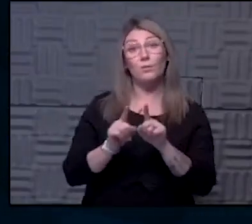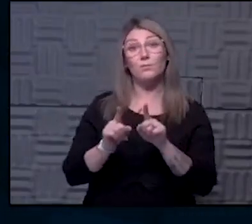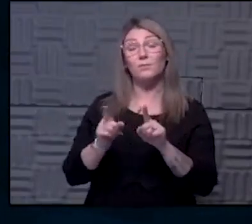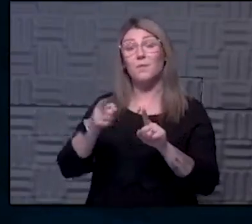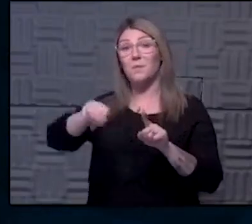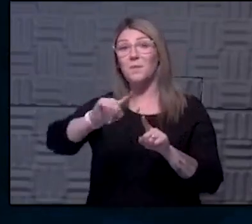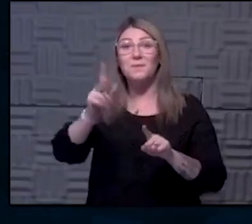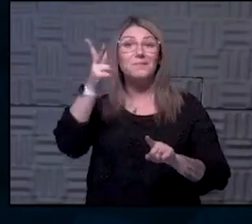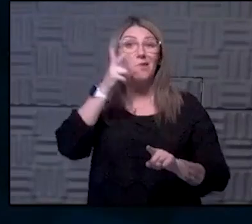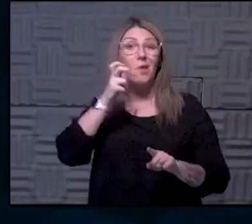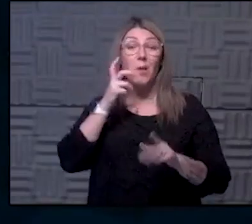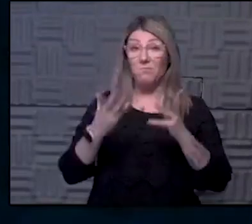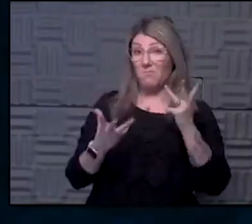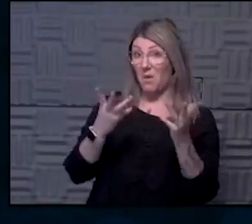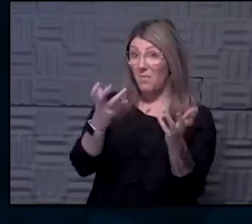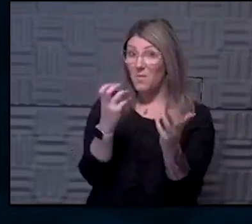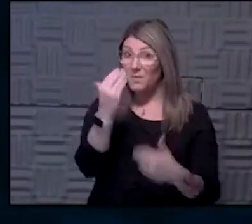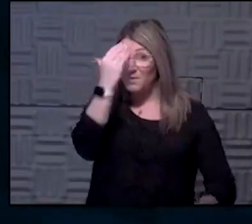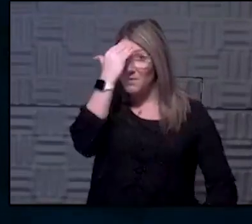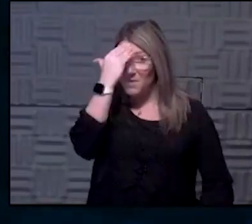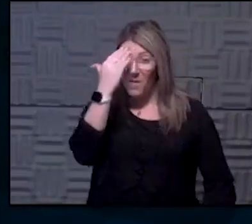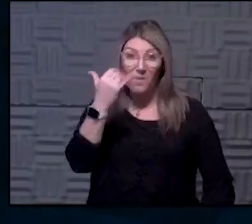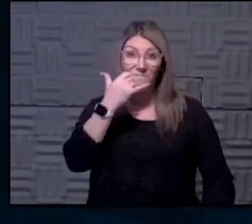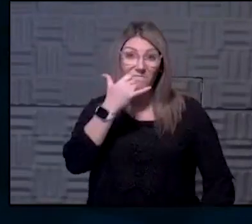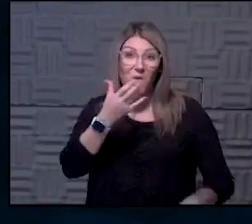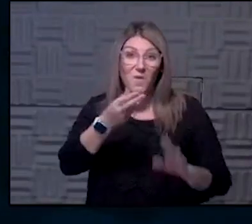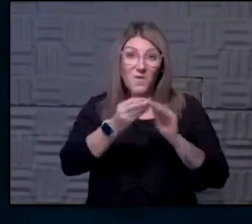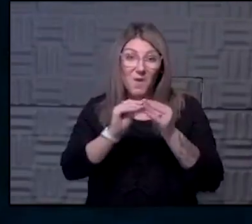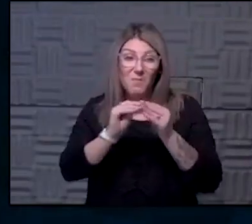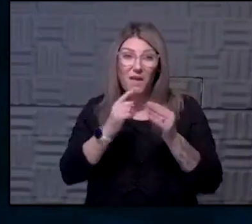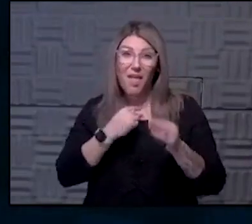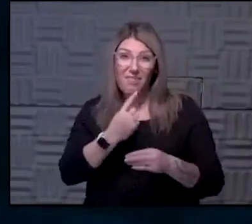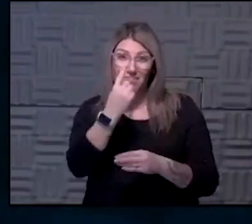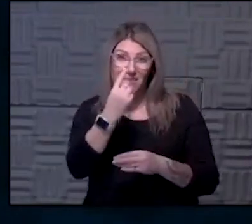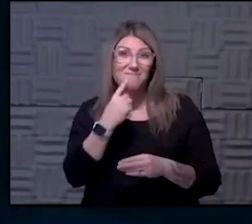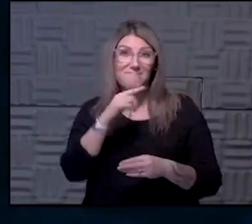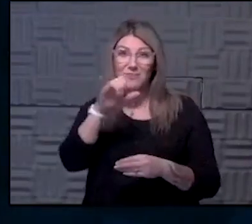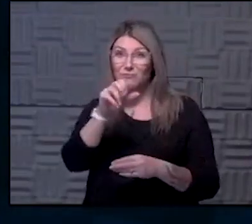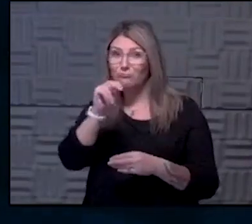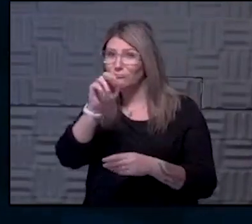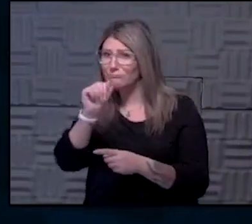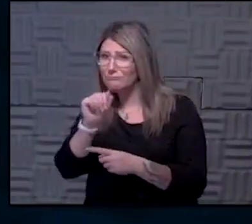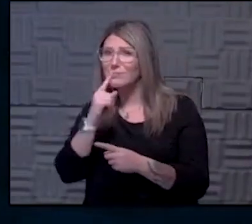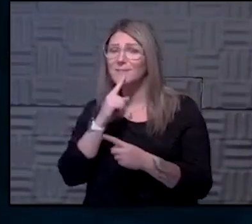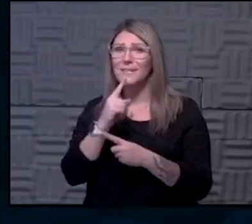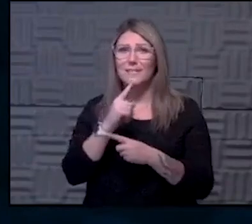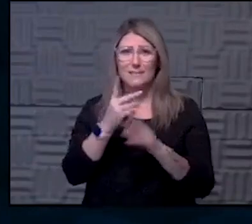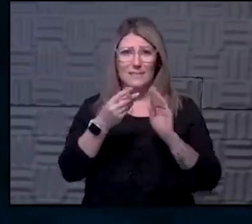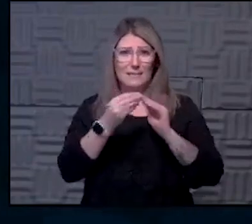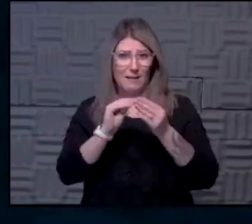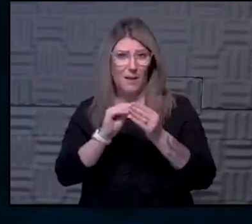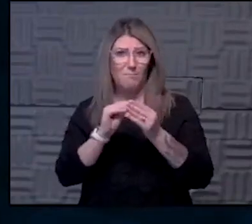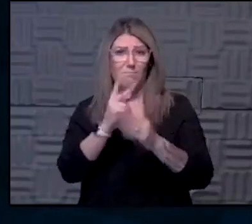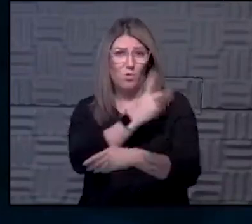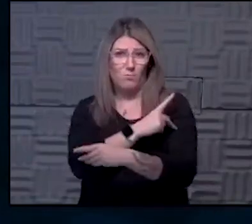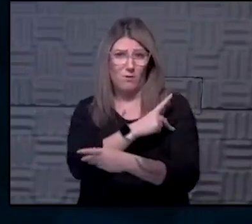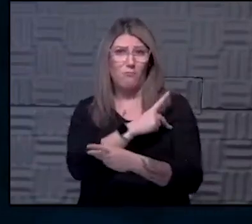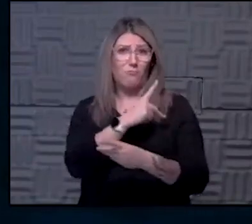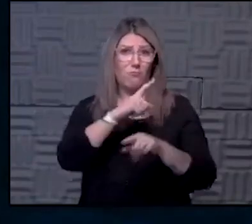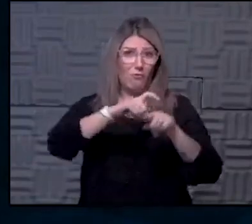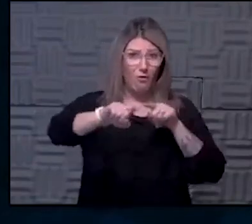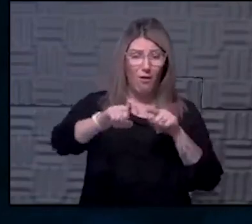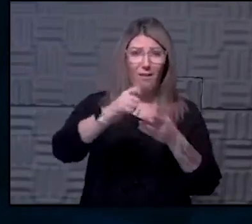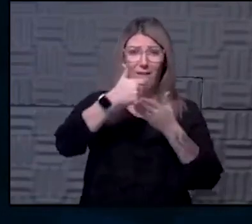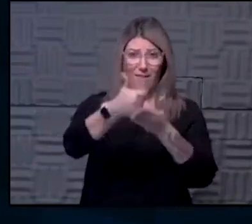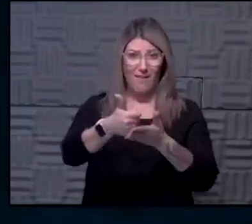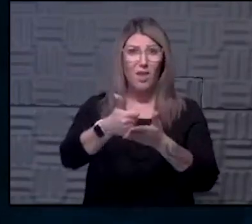are listening and may want to know what our phone number is, and I think, Jenna, correct me, but this is the number a patient can call if they want to get help making a